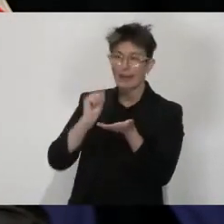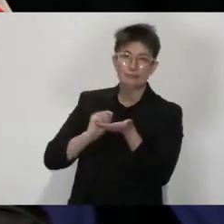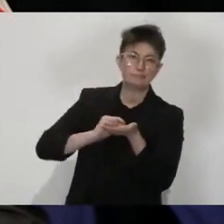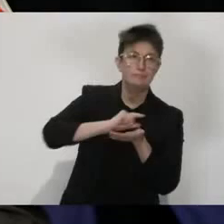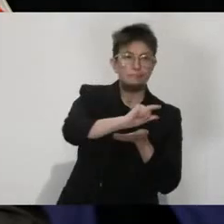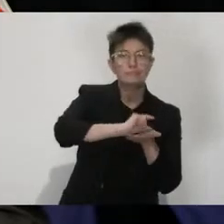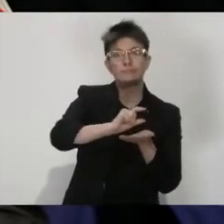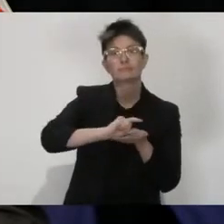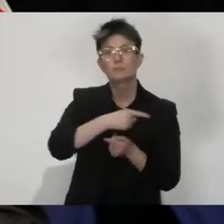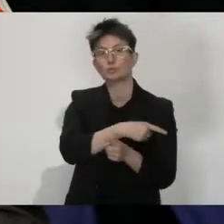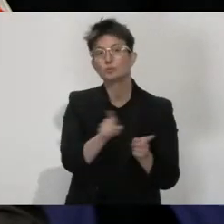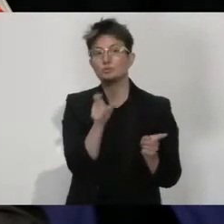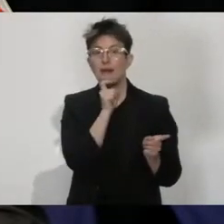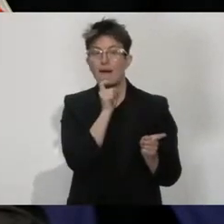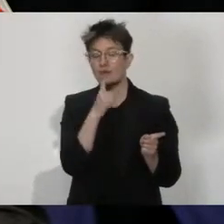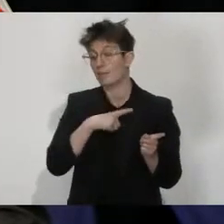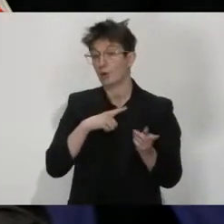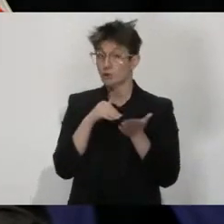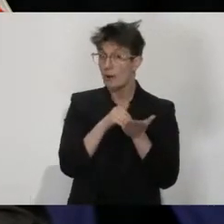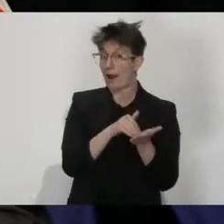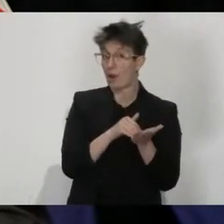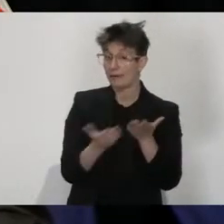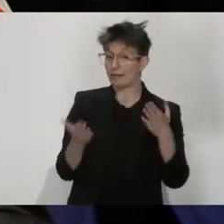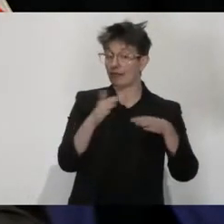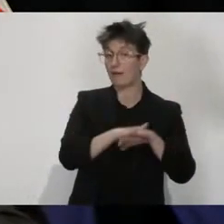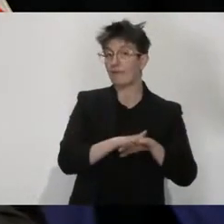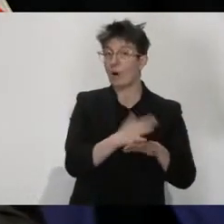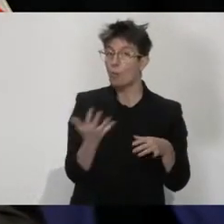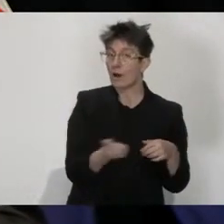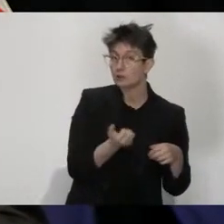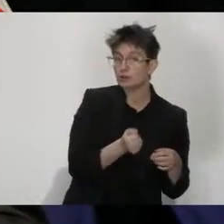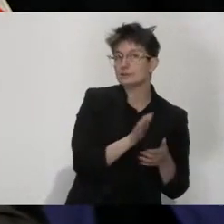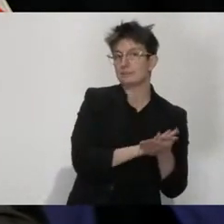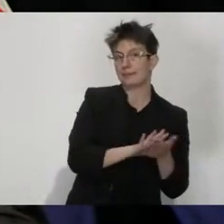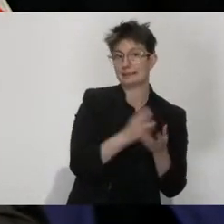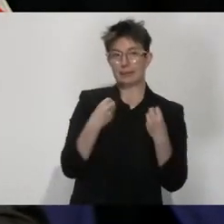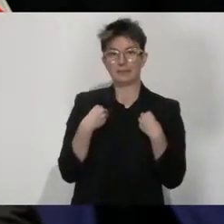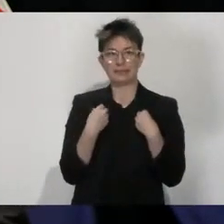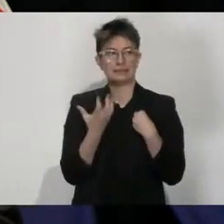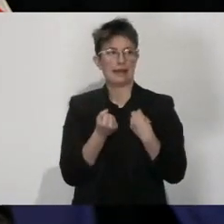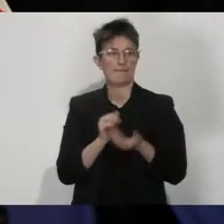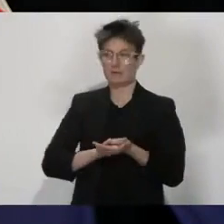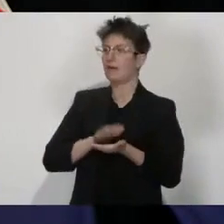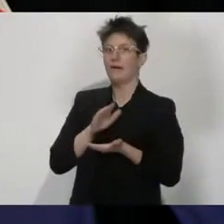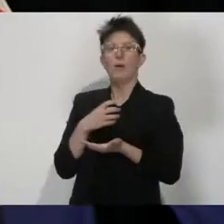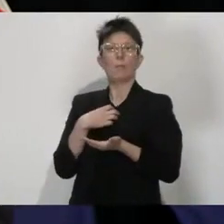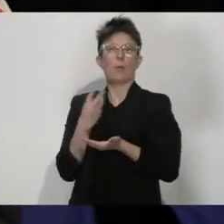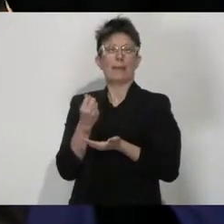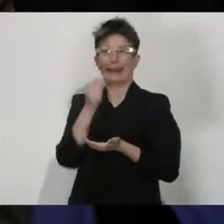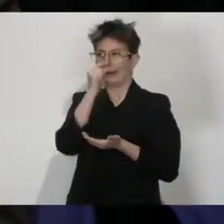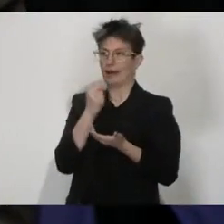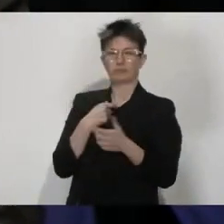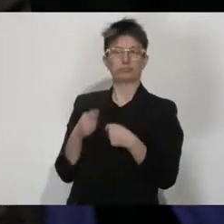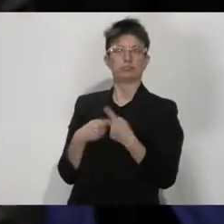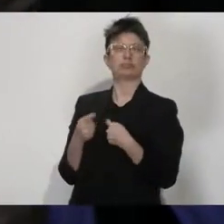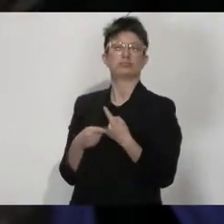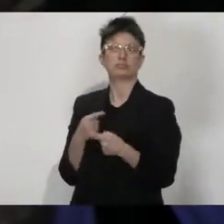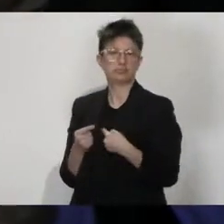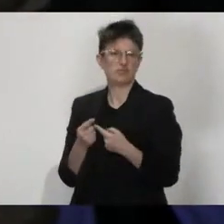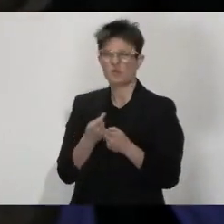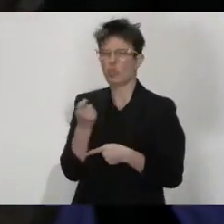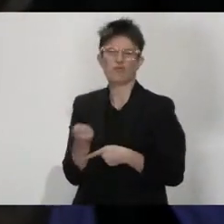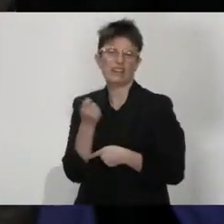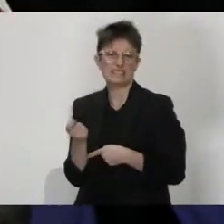flow for other costs like rent. There is no doubt that these investments have saved jobs and kept businesses open. I am